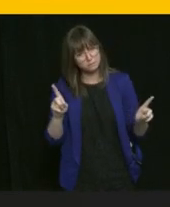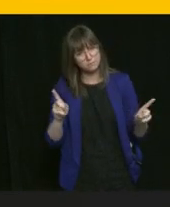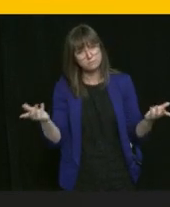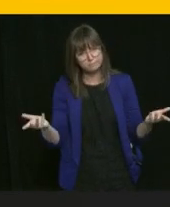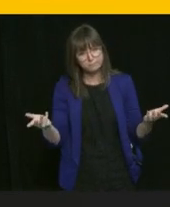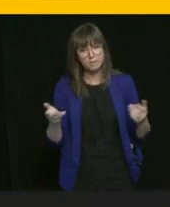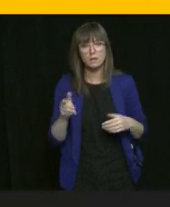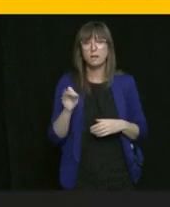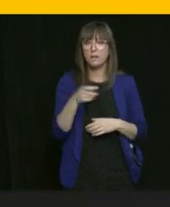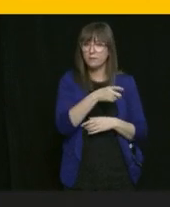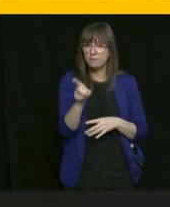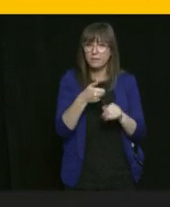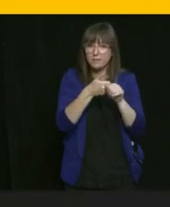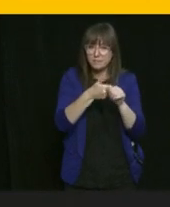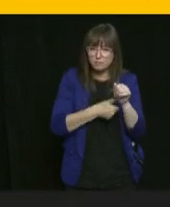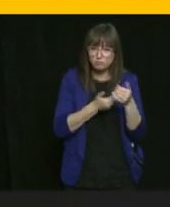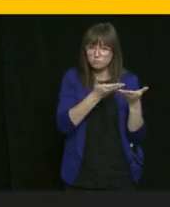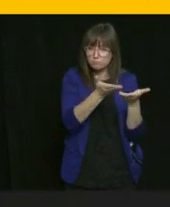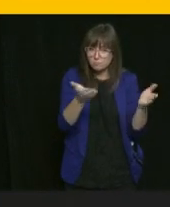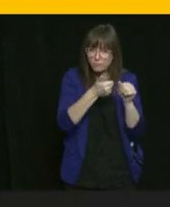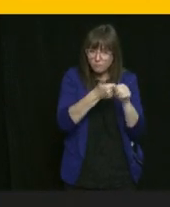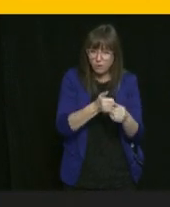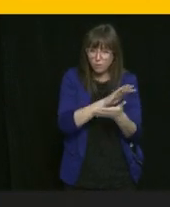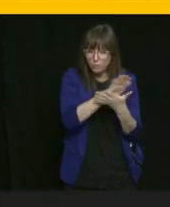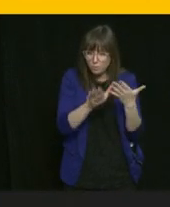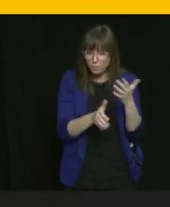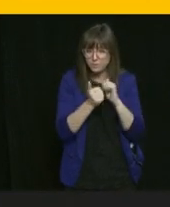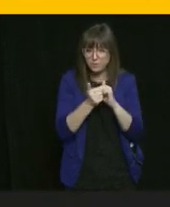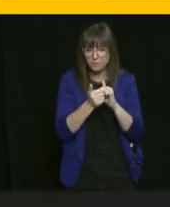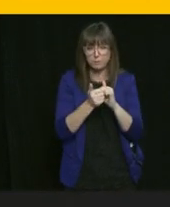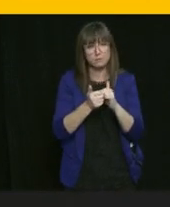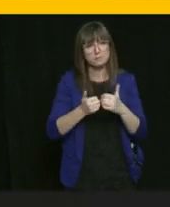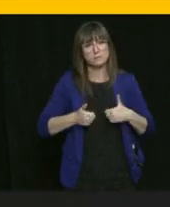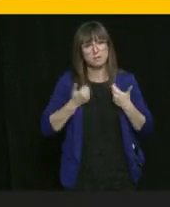If each of us follows the measures adequately, together we will save lives.